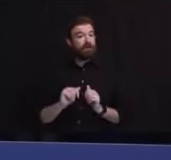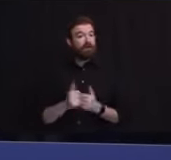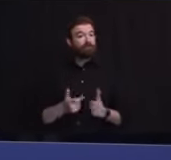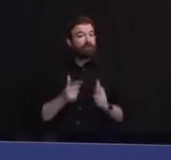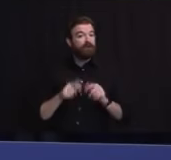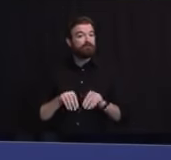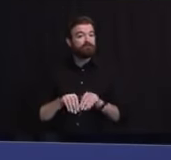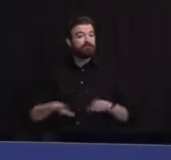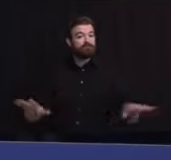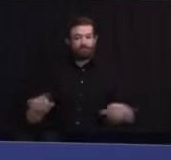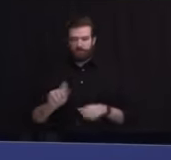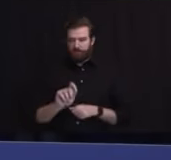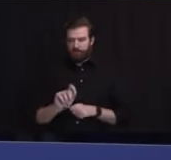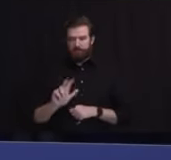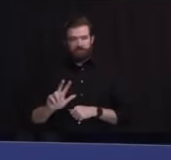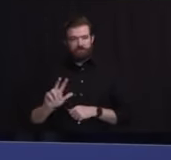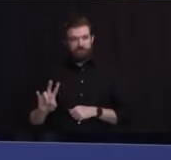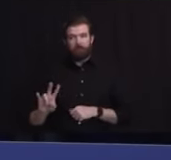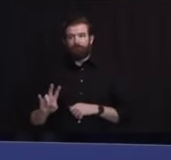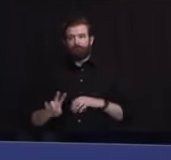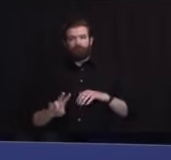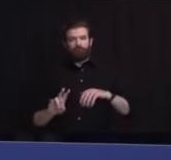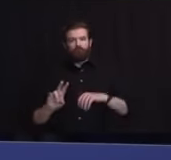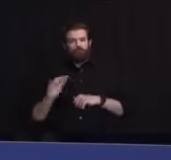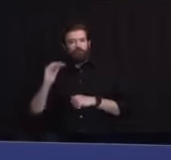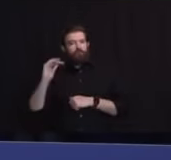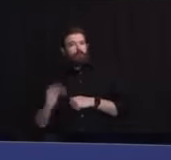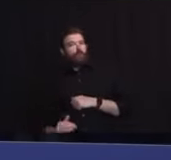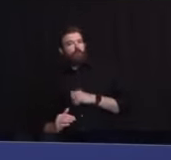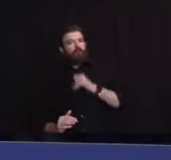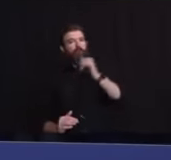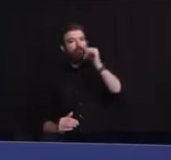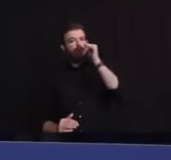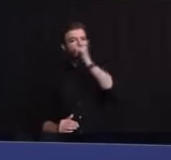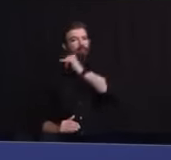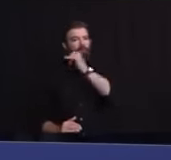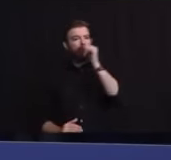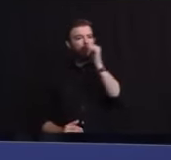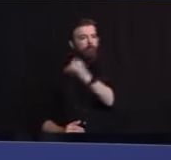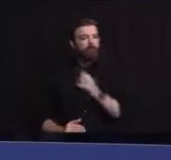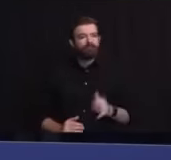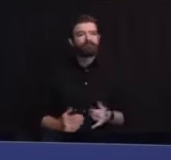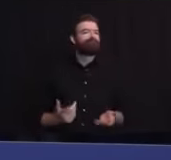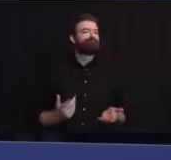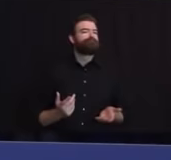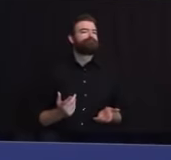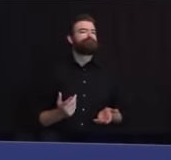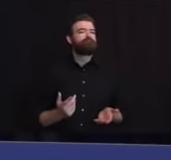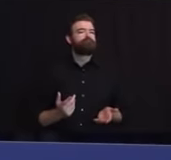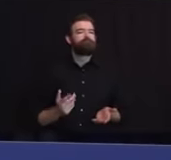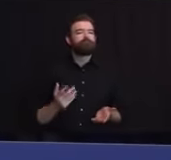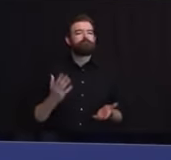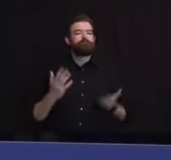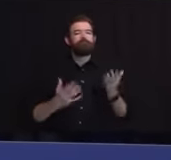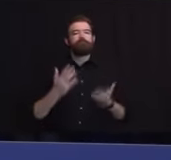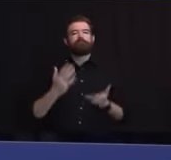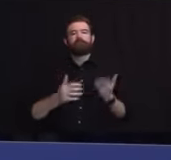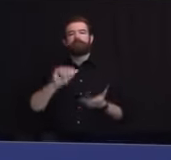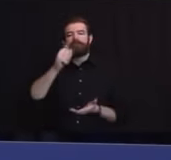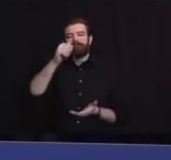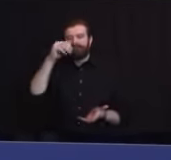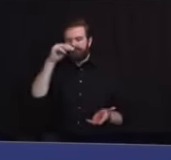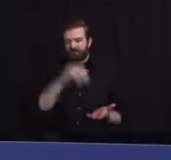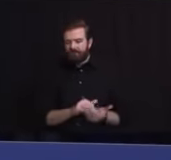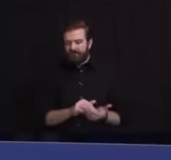than expected, and most likely is due to the 10,000 duplicate cases removed from our case count due to the